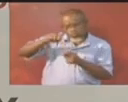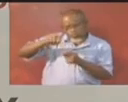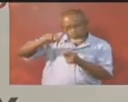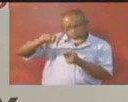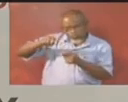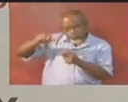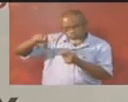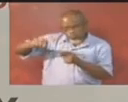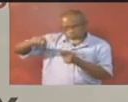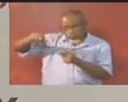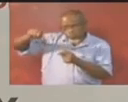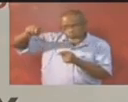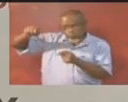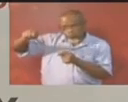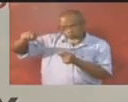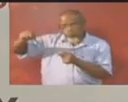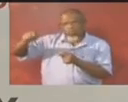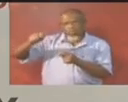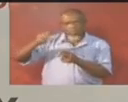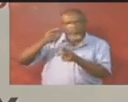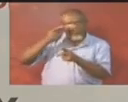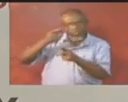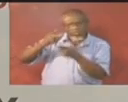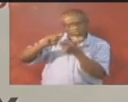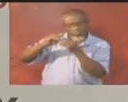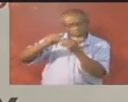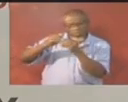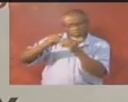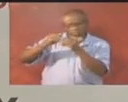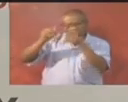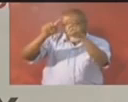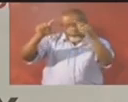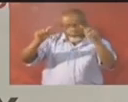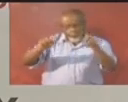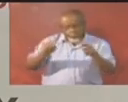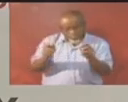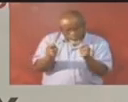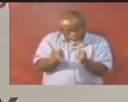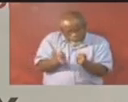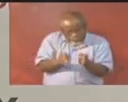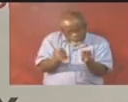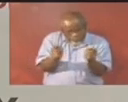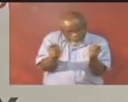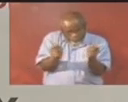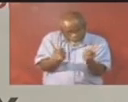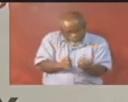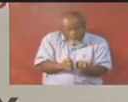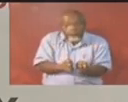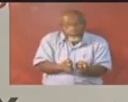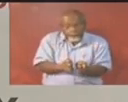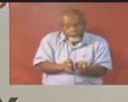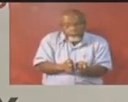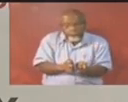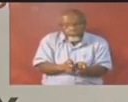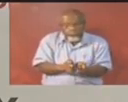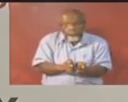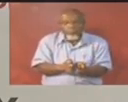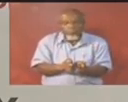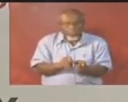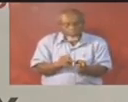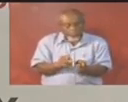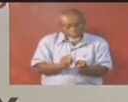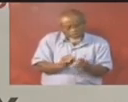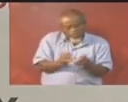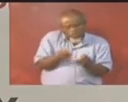start of the epidemic. And we're seeing that there is that narrowing, that constriction down at the bottom of the pyramid, representing a relative level